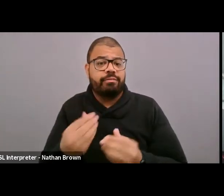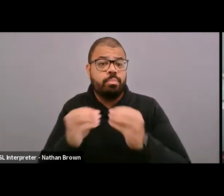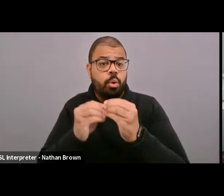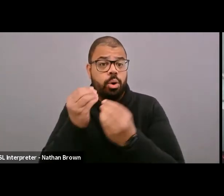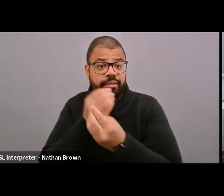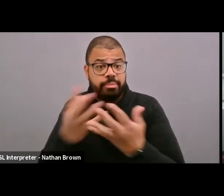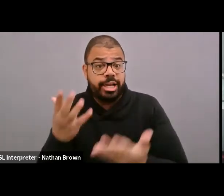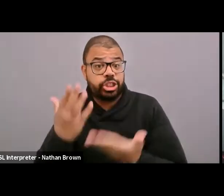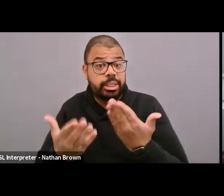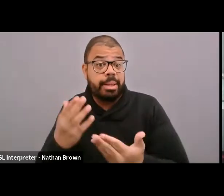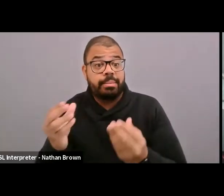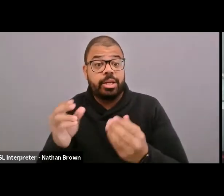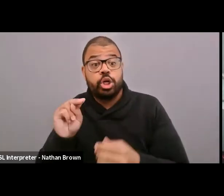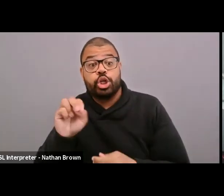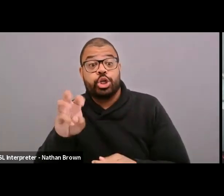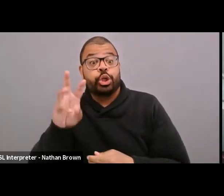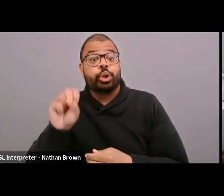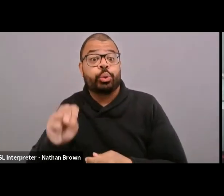news about football.